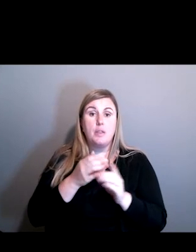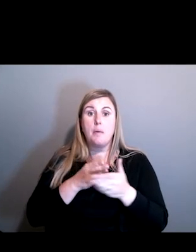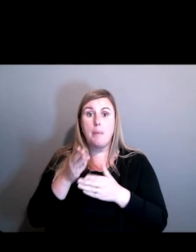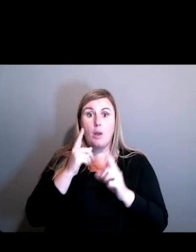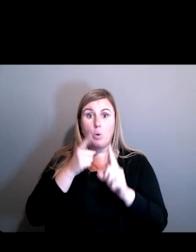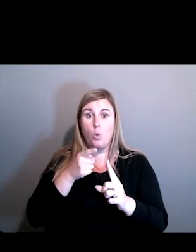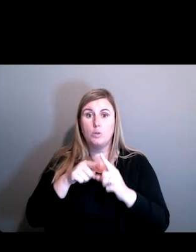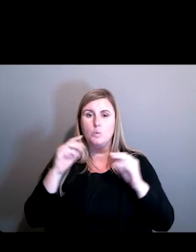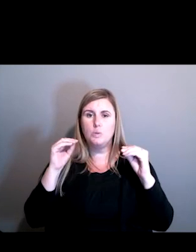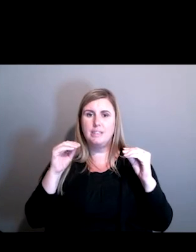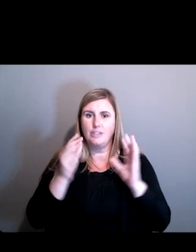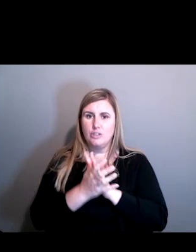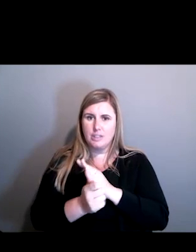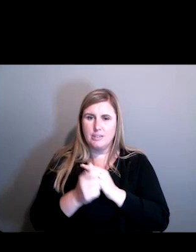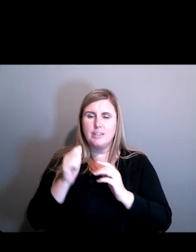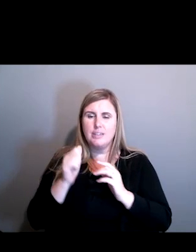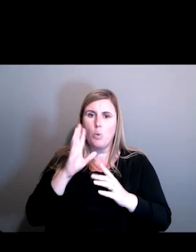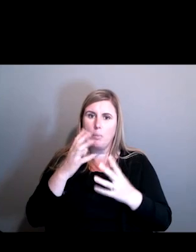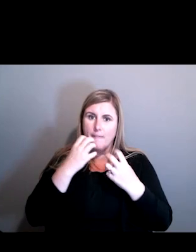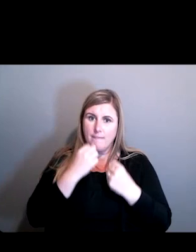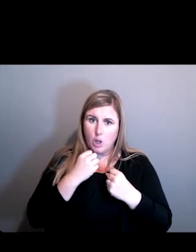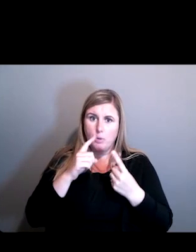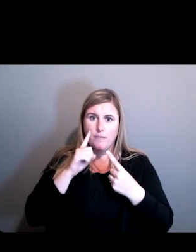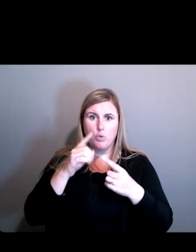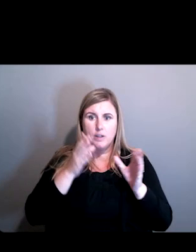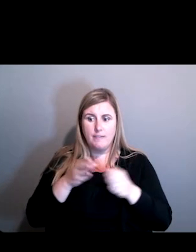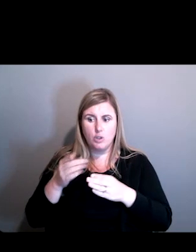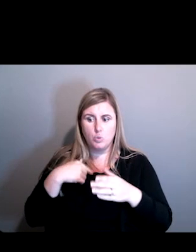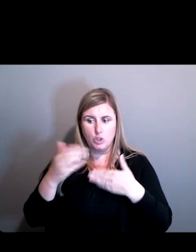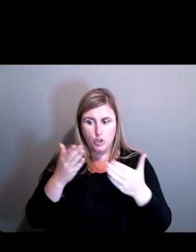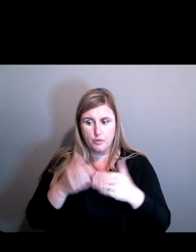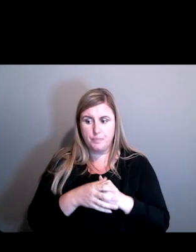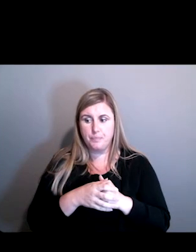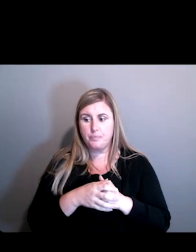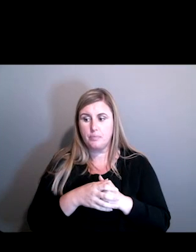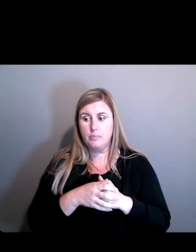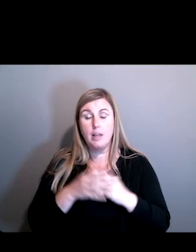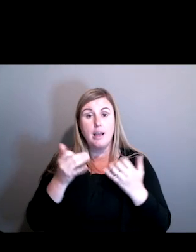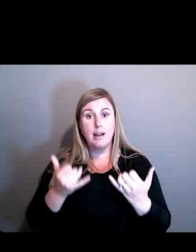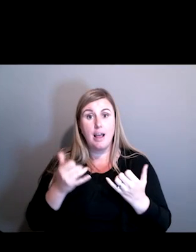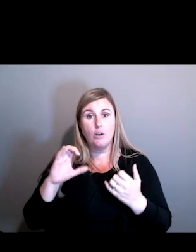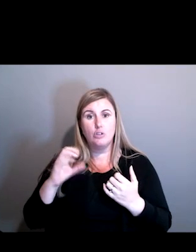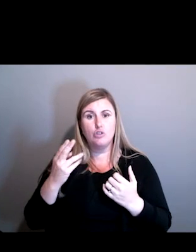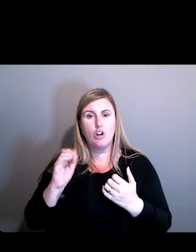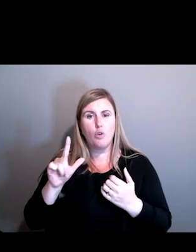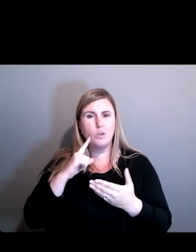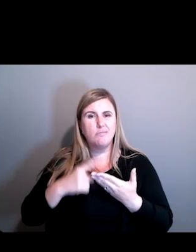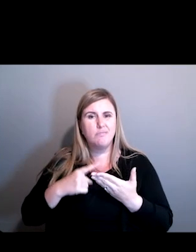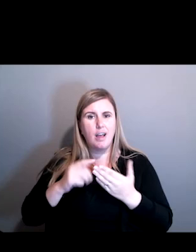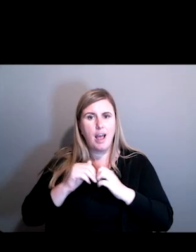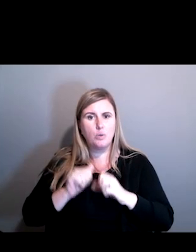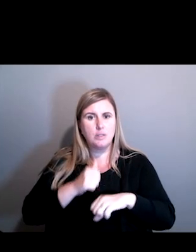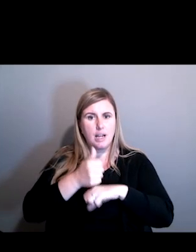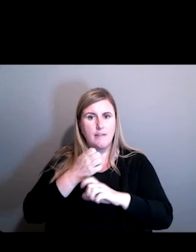main goal is to teach skills that will be valuable to the individuals we serve. Now, Cheryl is going to talk about how to set